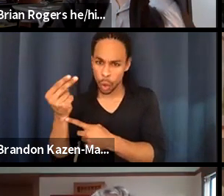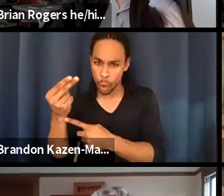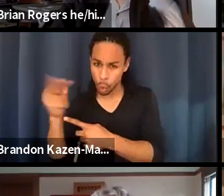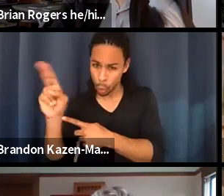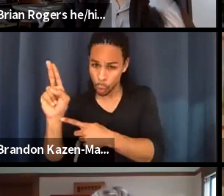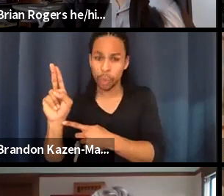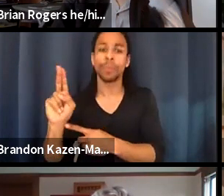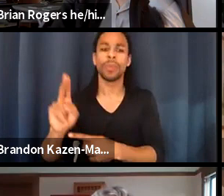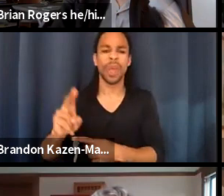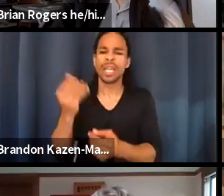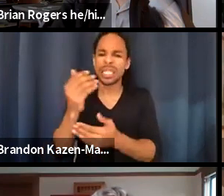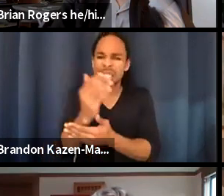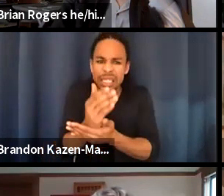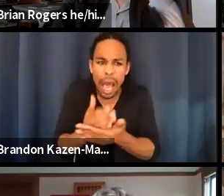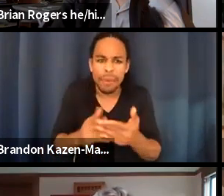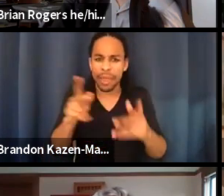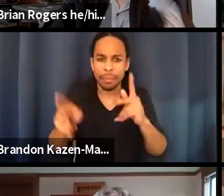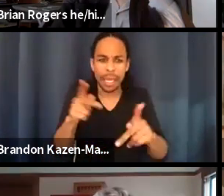are now traveling on.